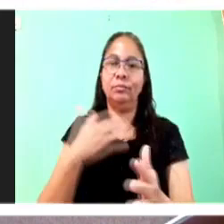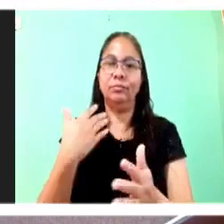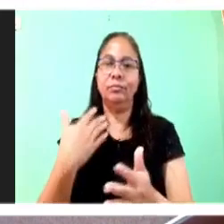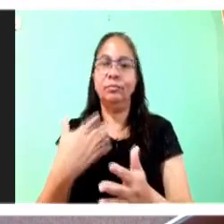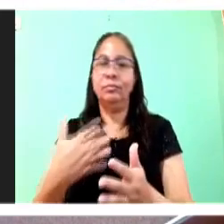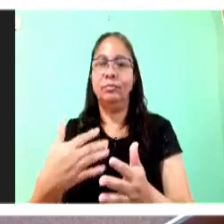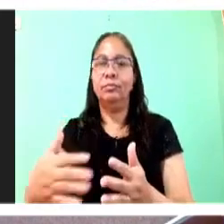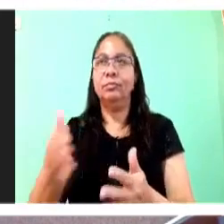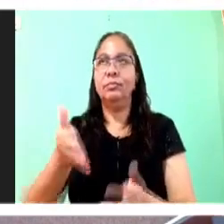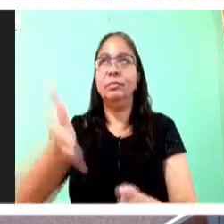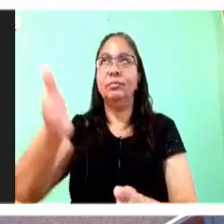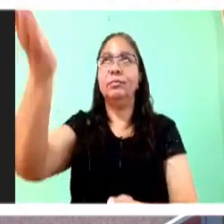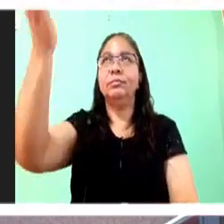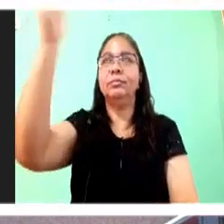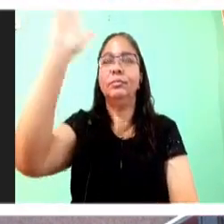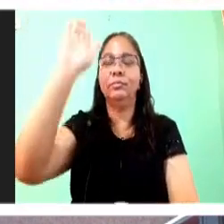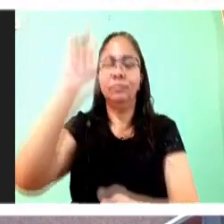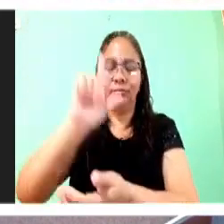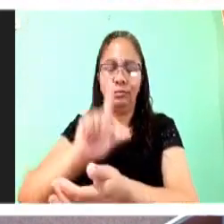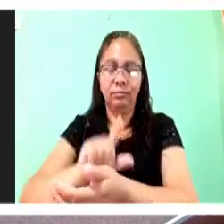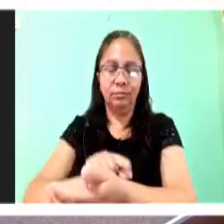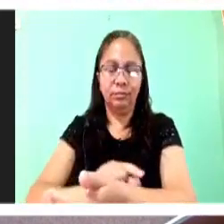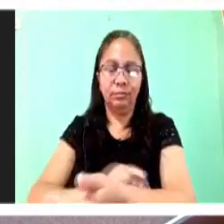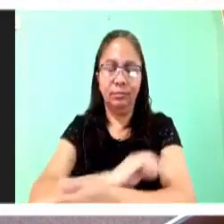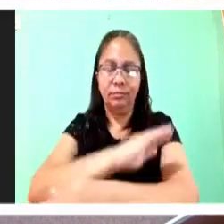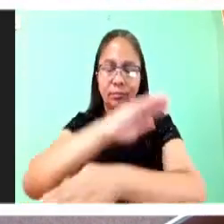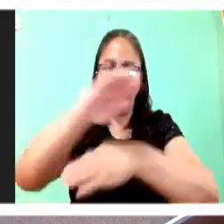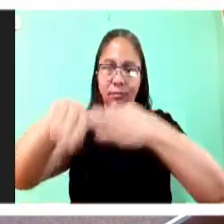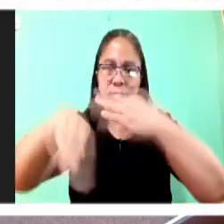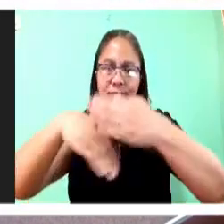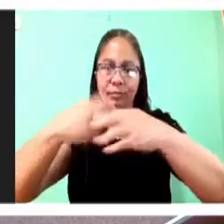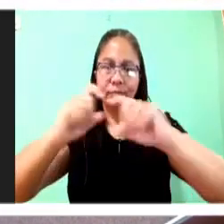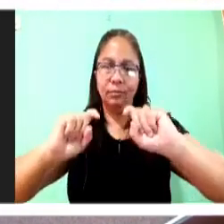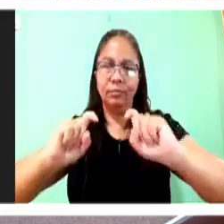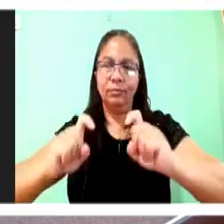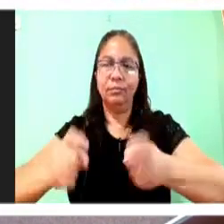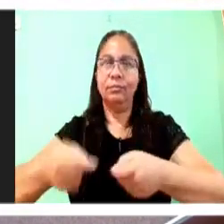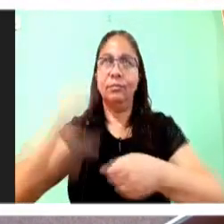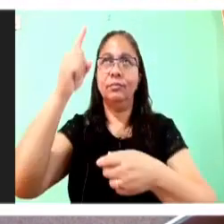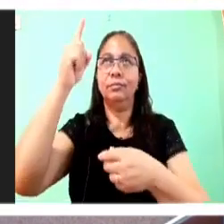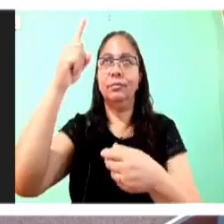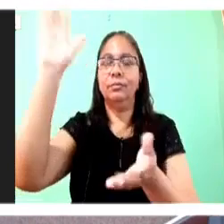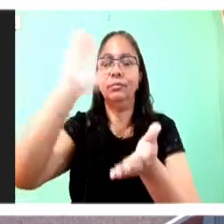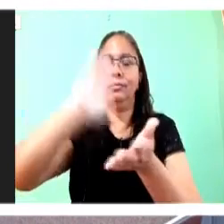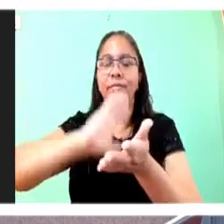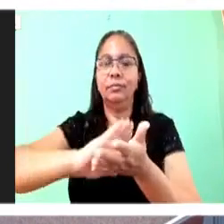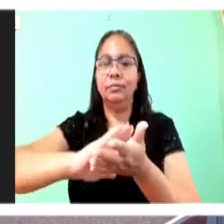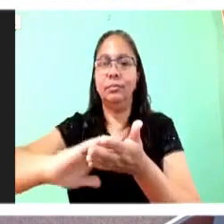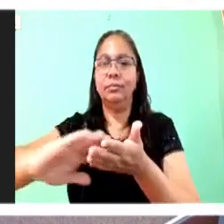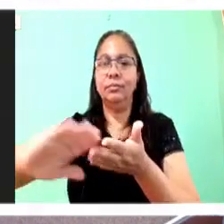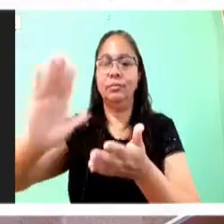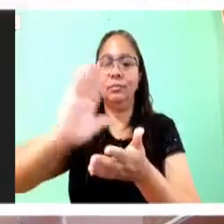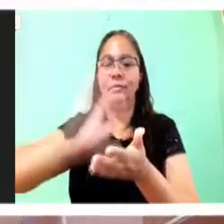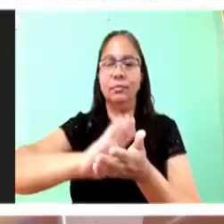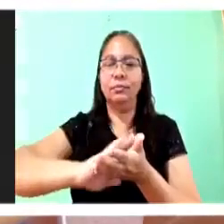Lamb of God, you take away the sin of the